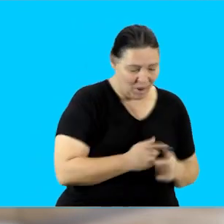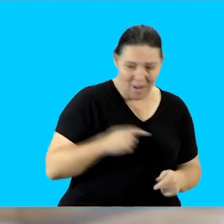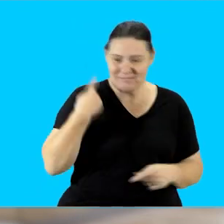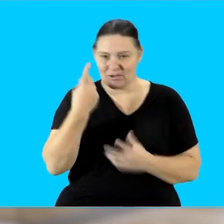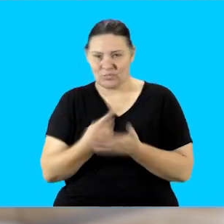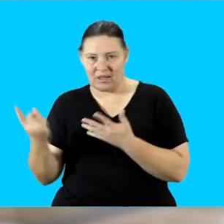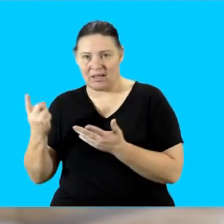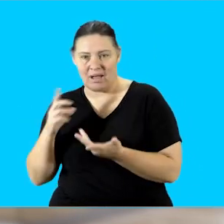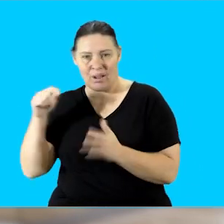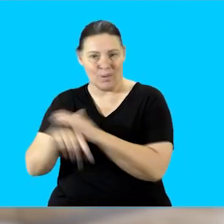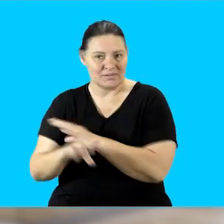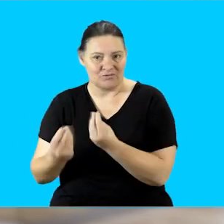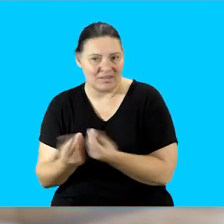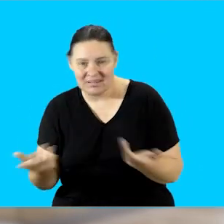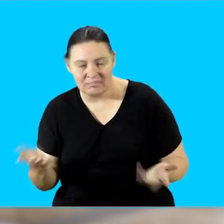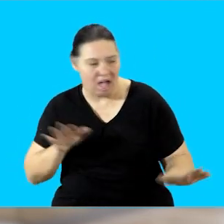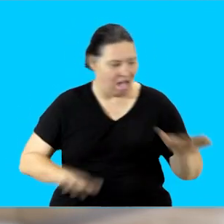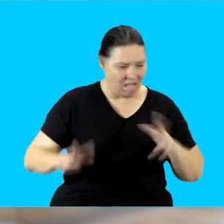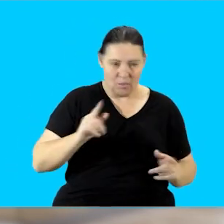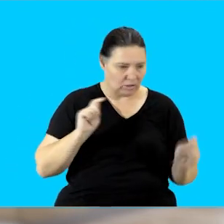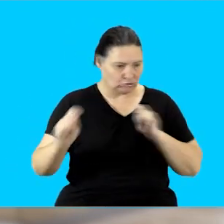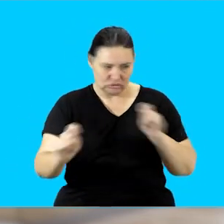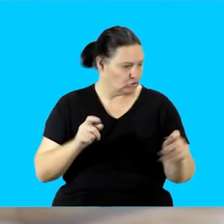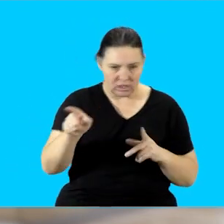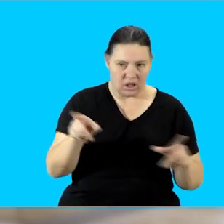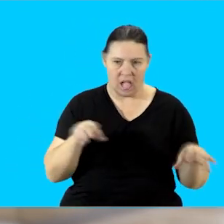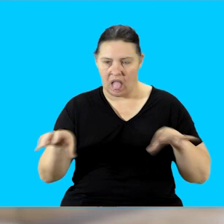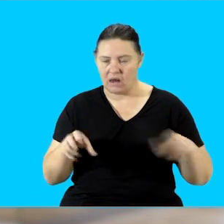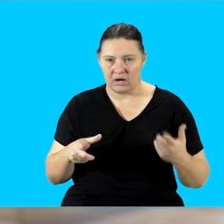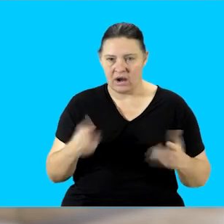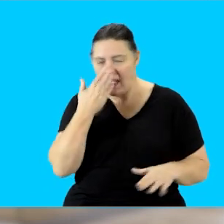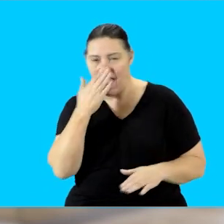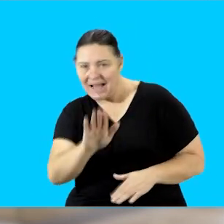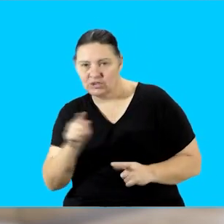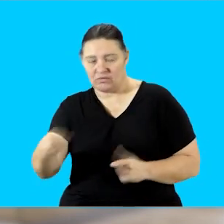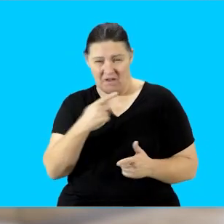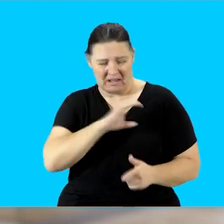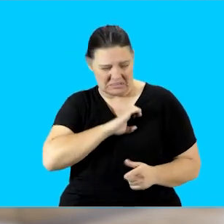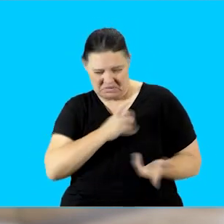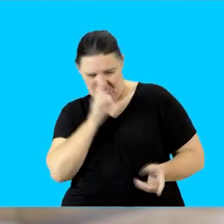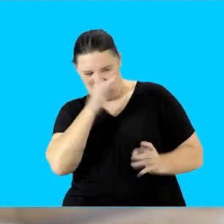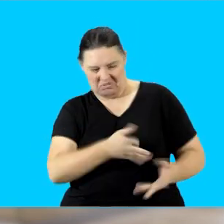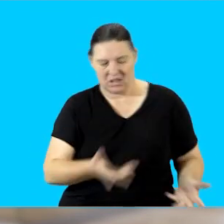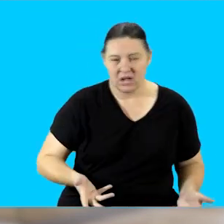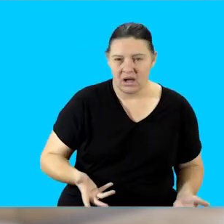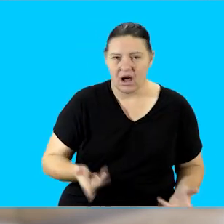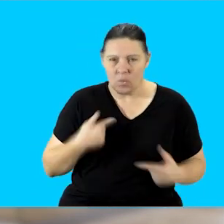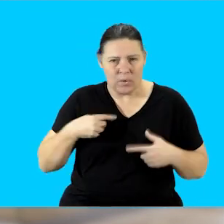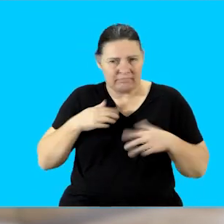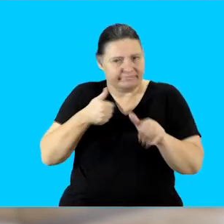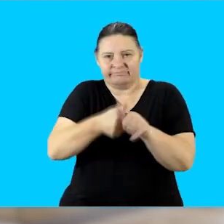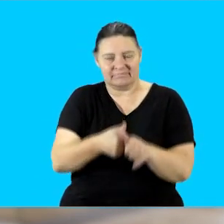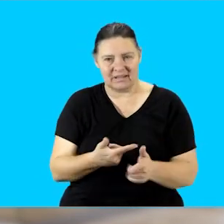we cannot be able to constantly keep up with those changes, lifestyle changes, the attitudes of consumers. So